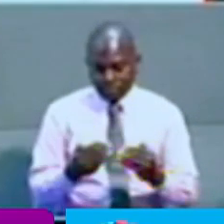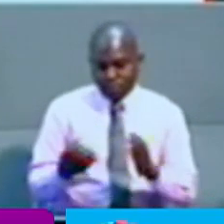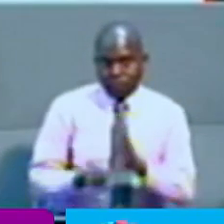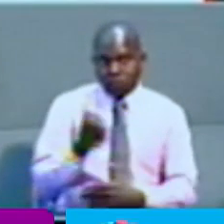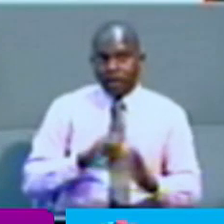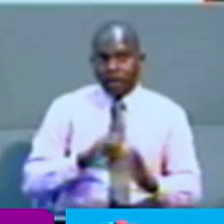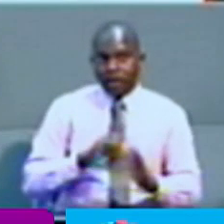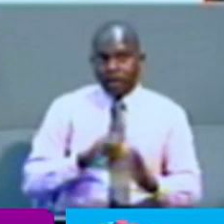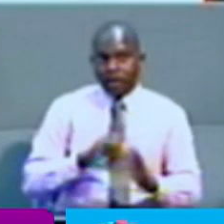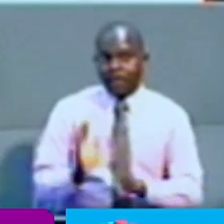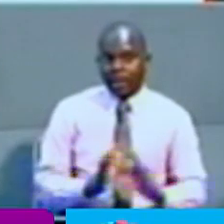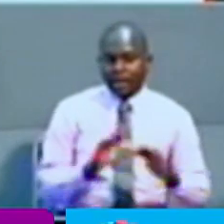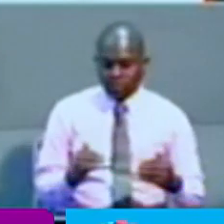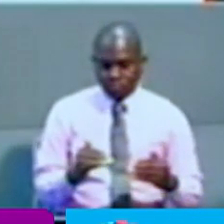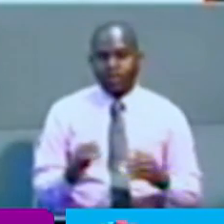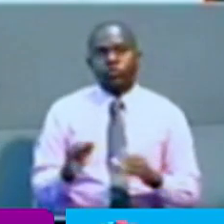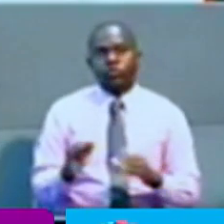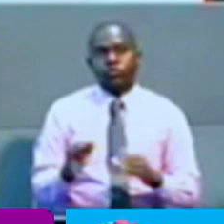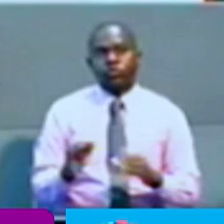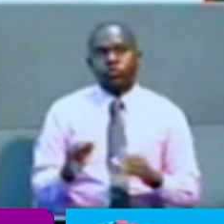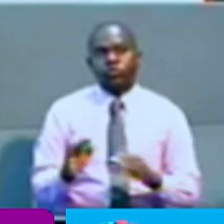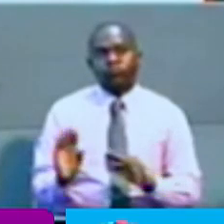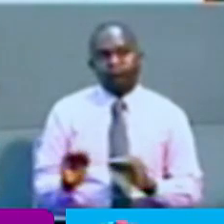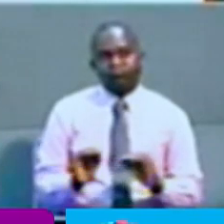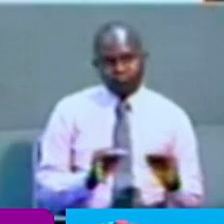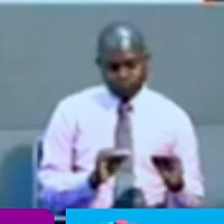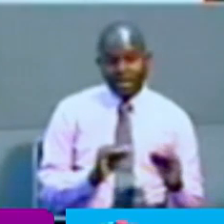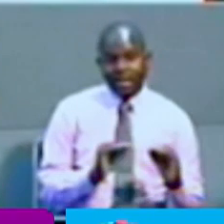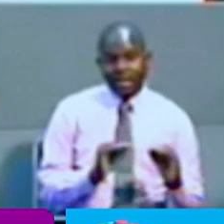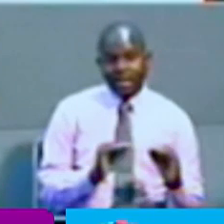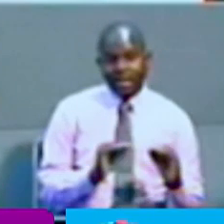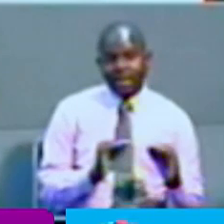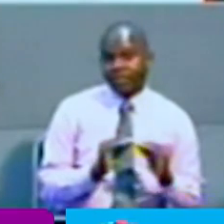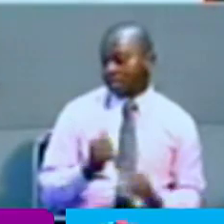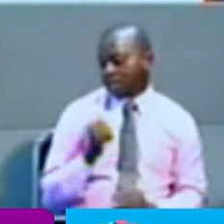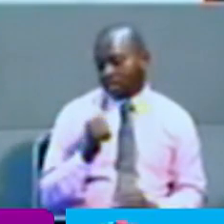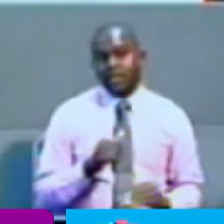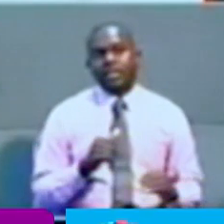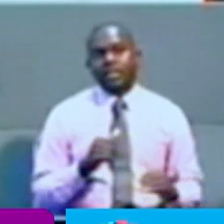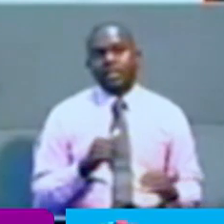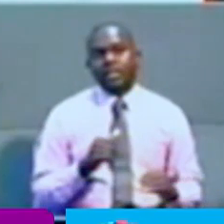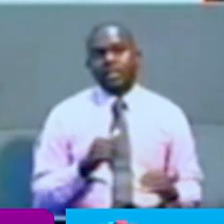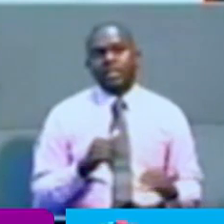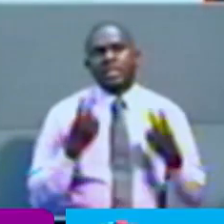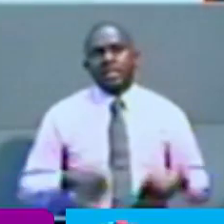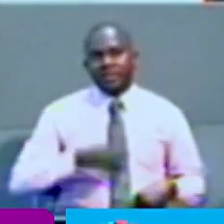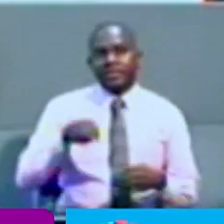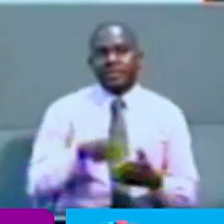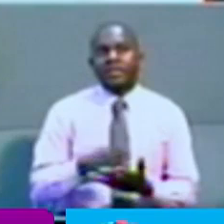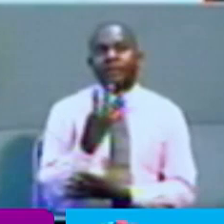plan how people should go from. In the meeting yesterday, they were talking of Health Center 4. I said, that's too